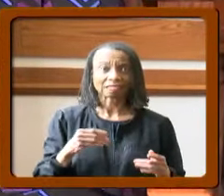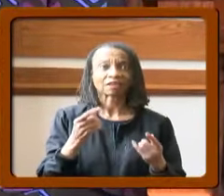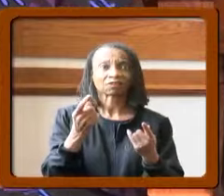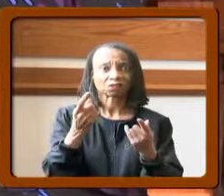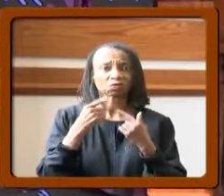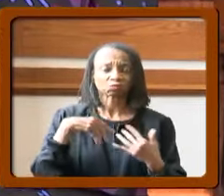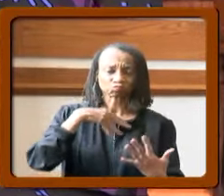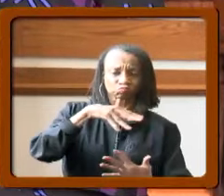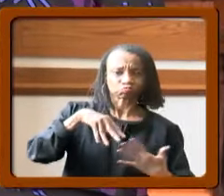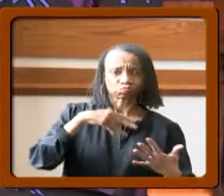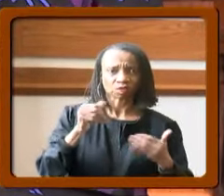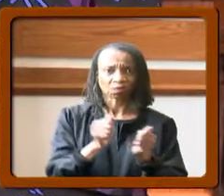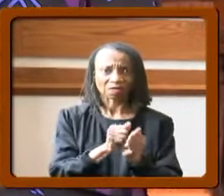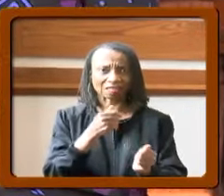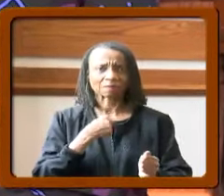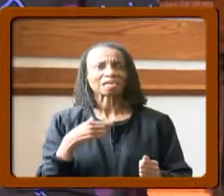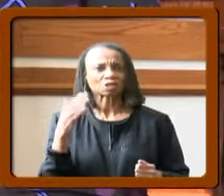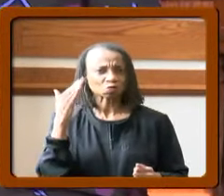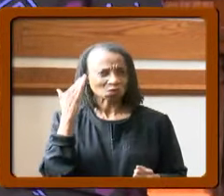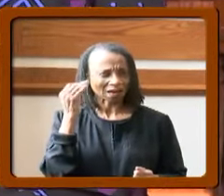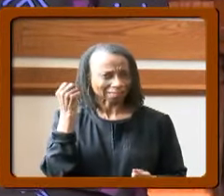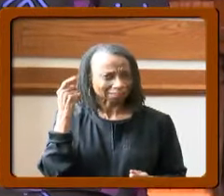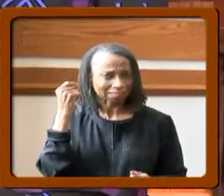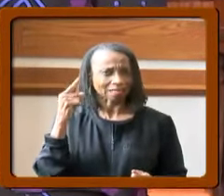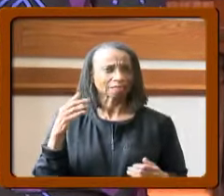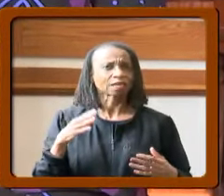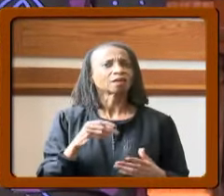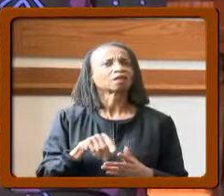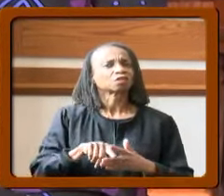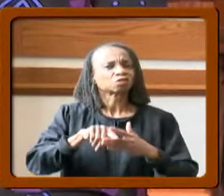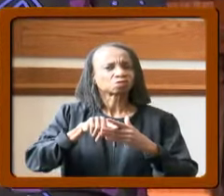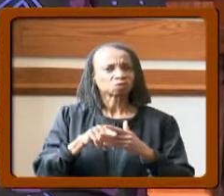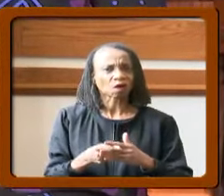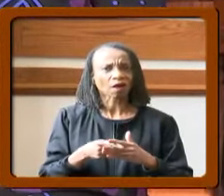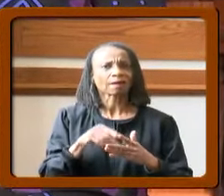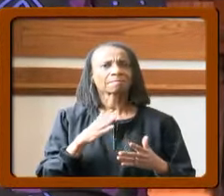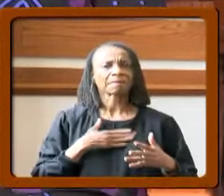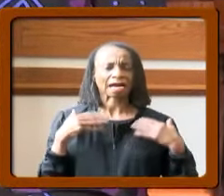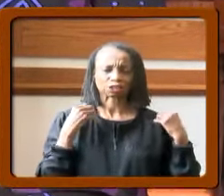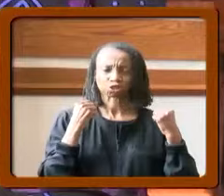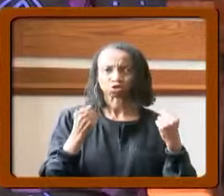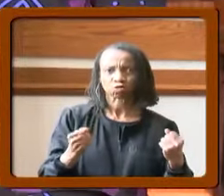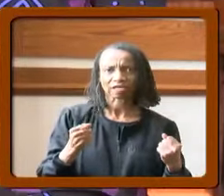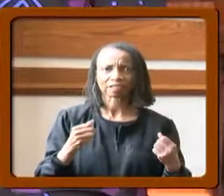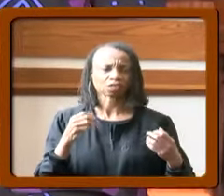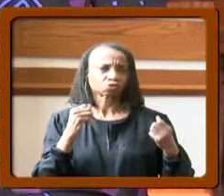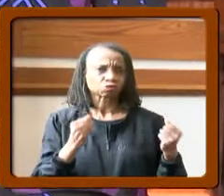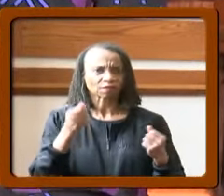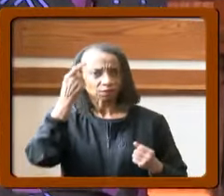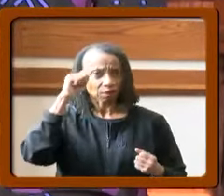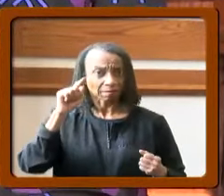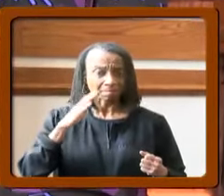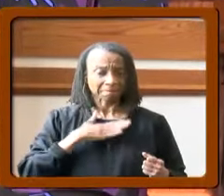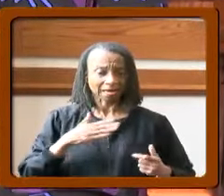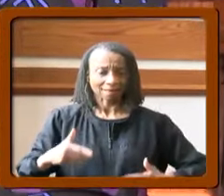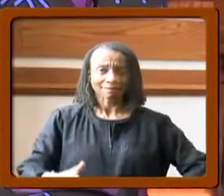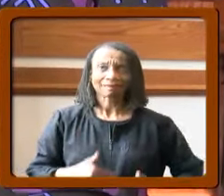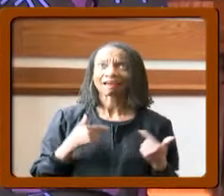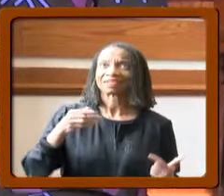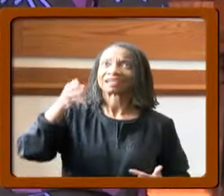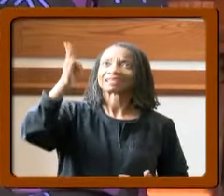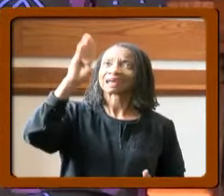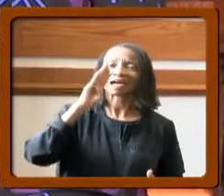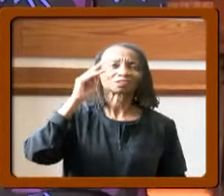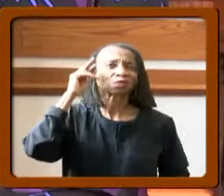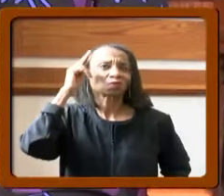the source of my strength and the strength of my life. He is the one in whom I live and move and have my being. He